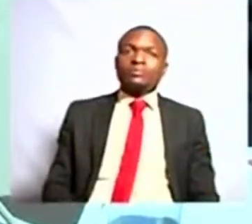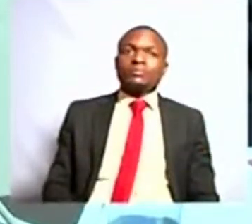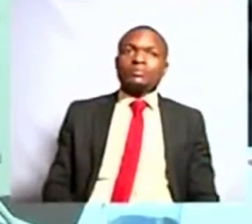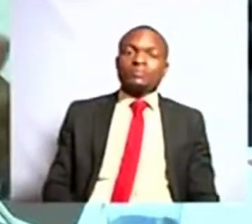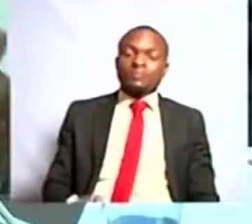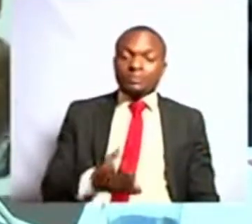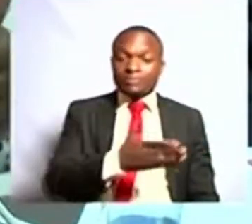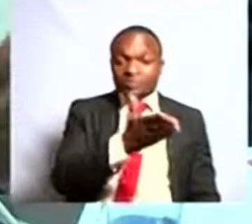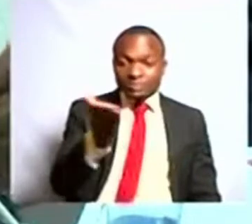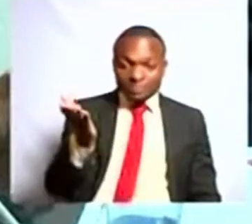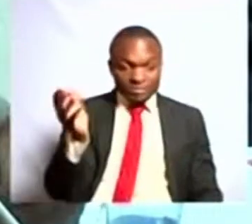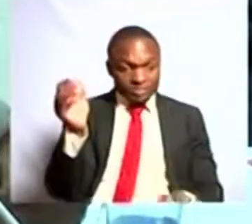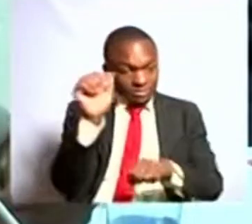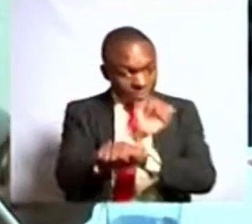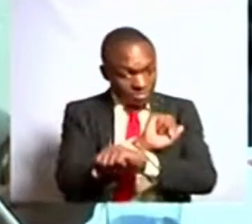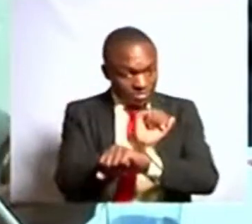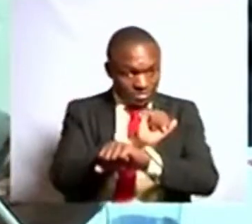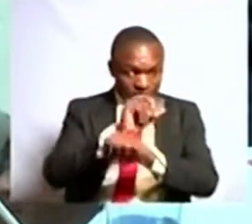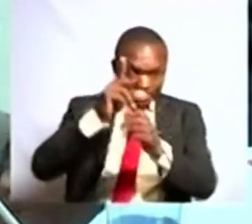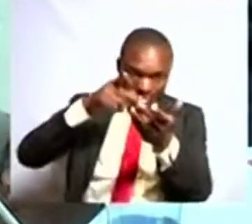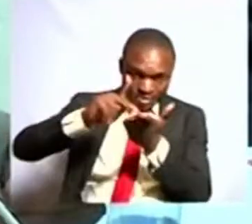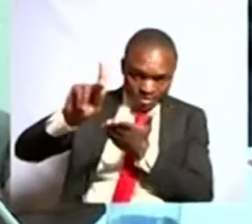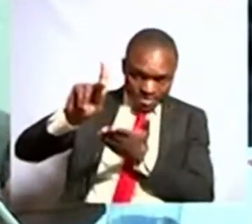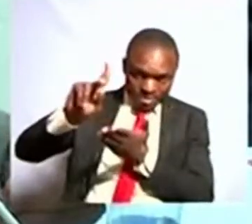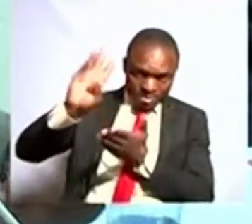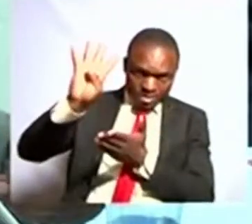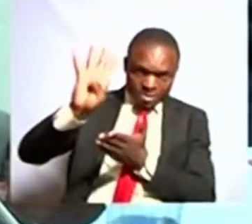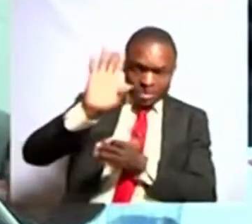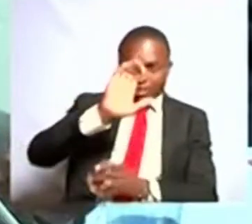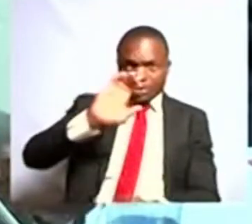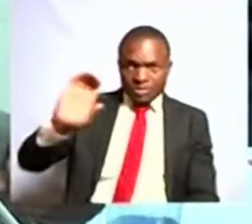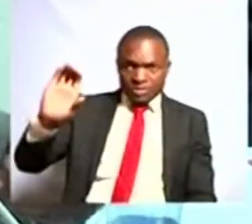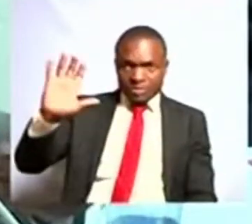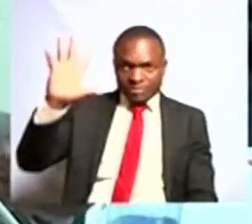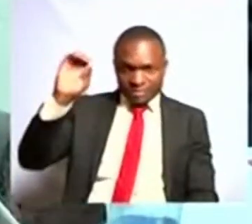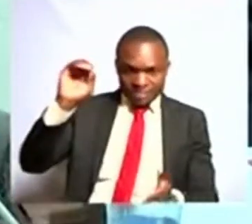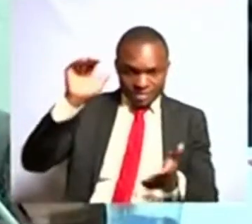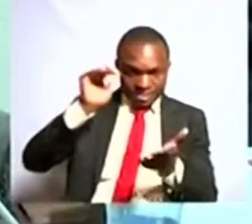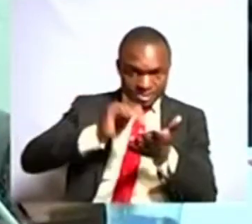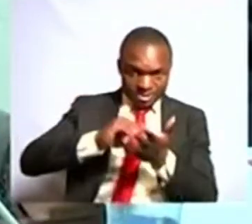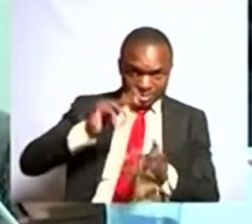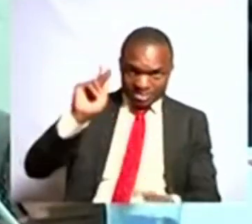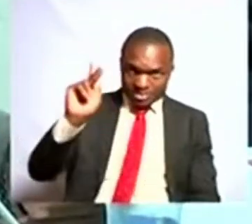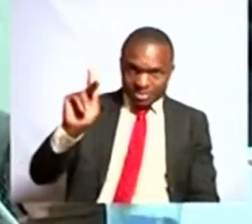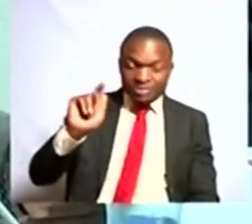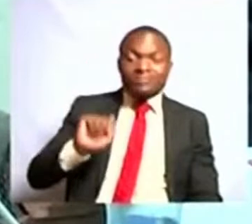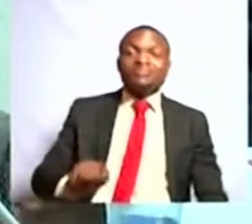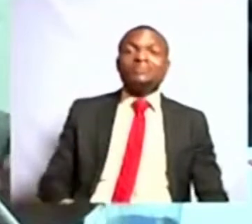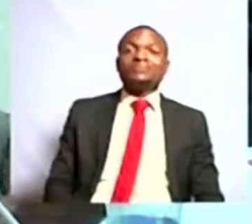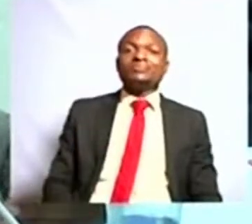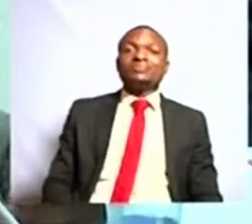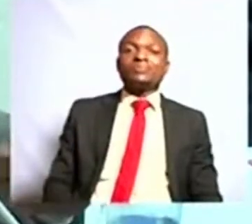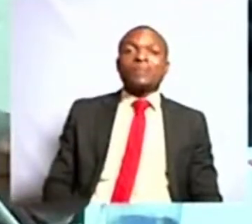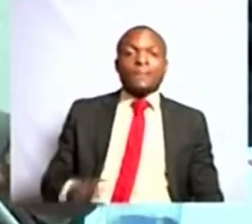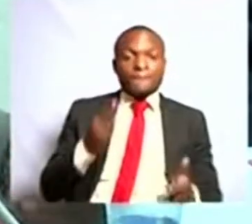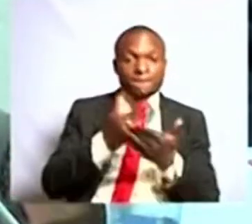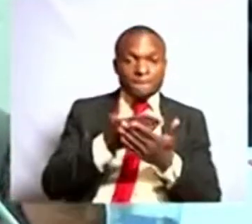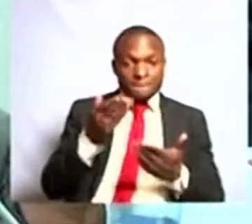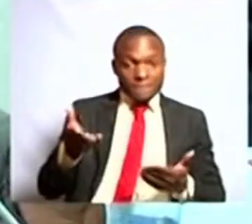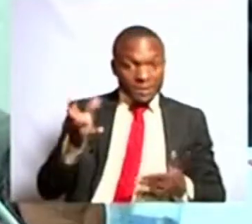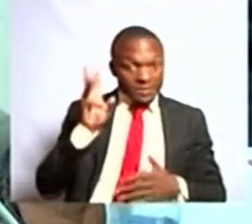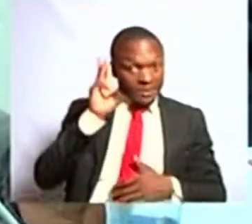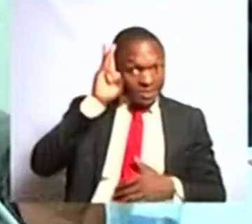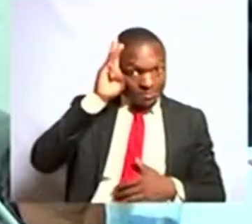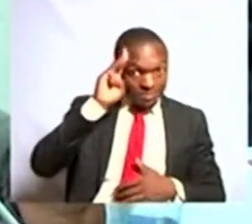there was a vehicle that was paid for to the tune of 450,000 kwacha, bought by the